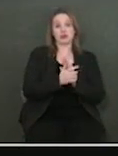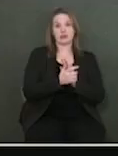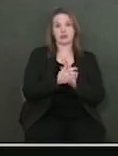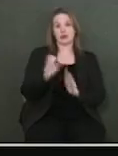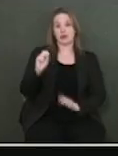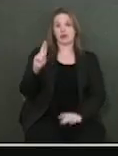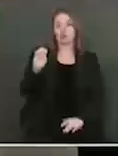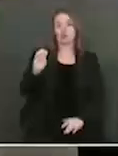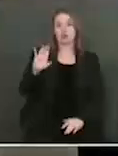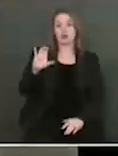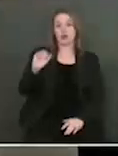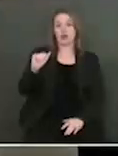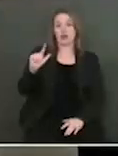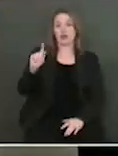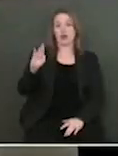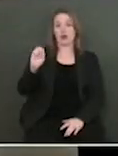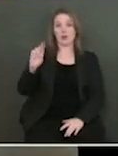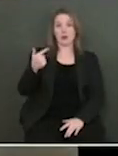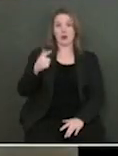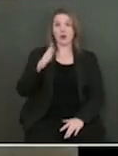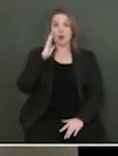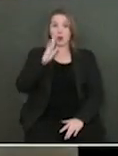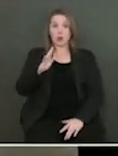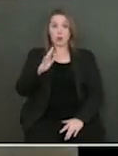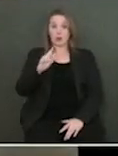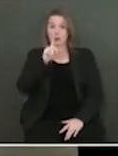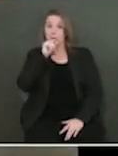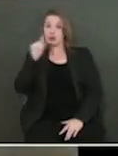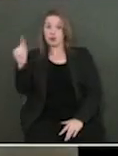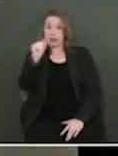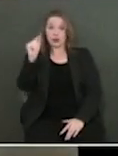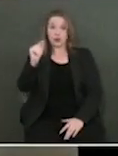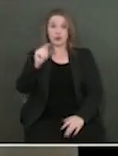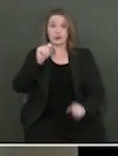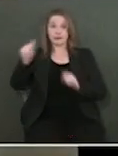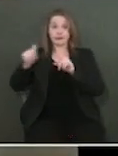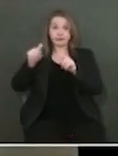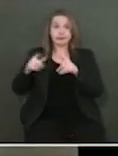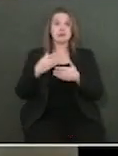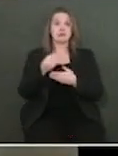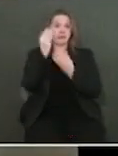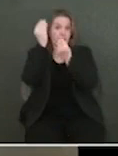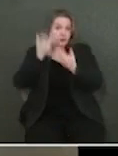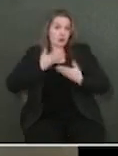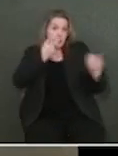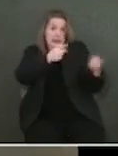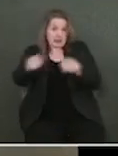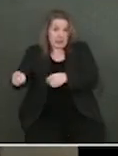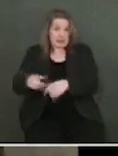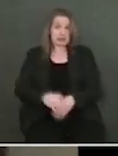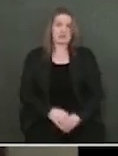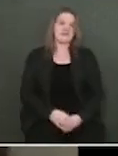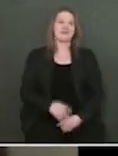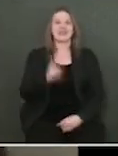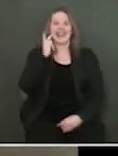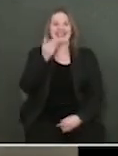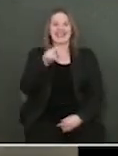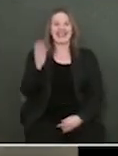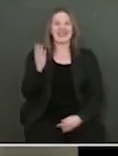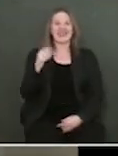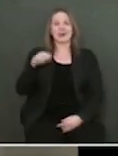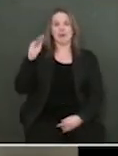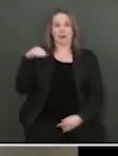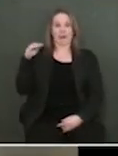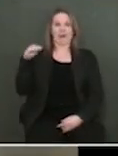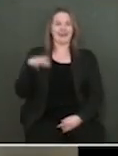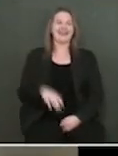from Sue Kalberg. Will all of you be pushing updates out on your Twitter accounts? I'll let each of the principals. Looks like I see some nods here. Eric, do you want